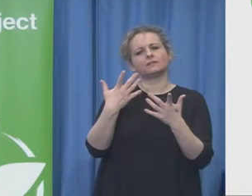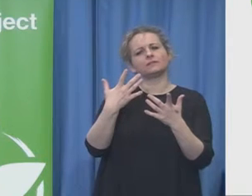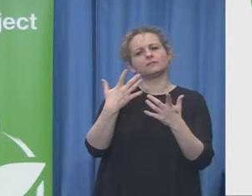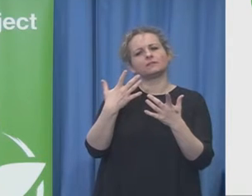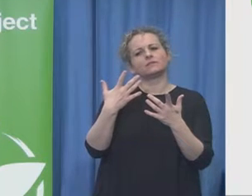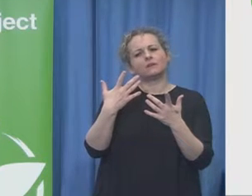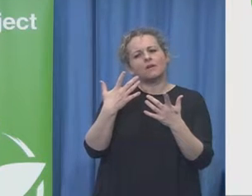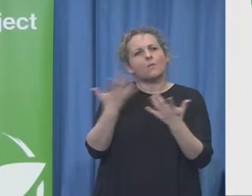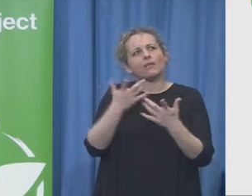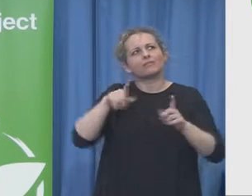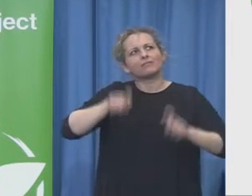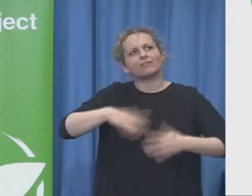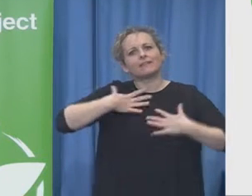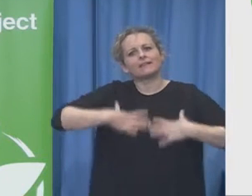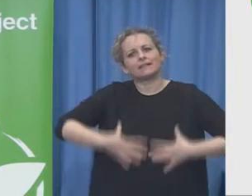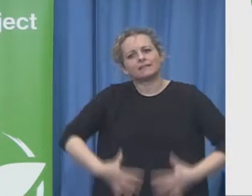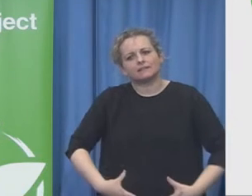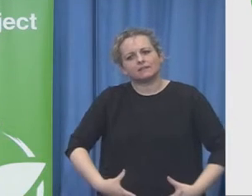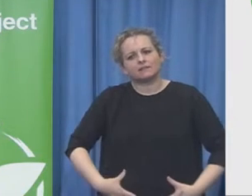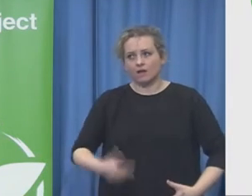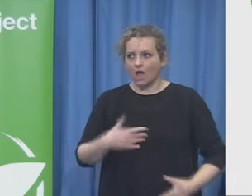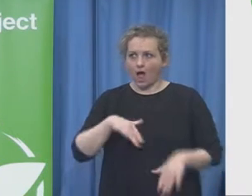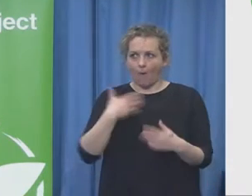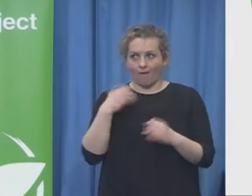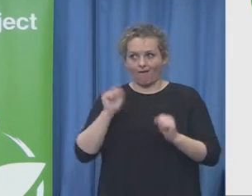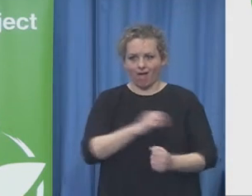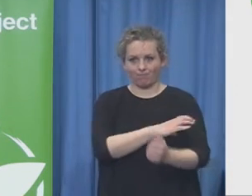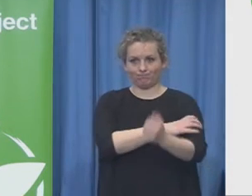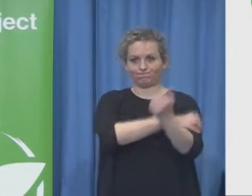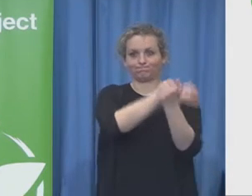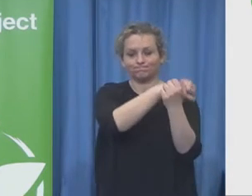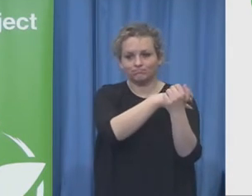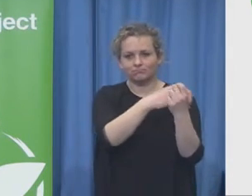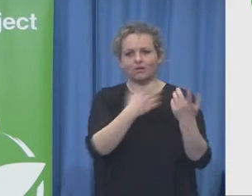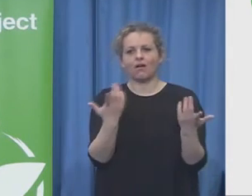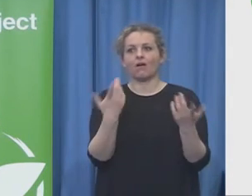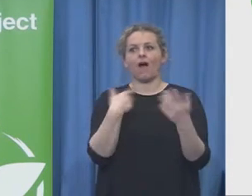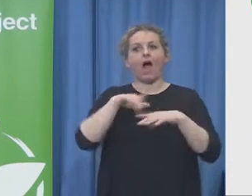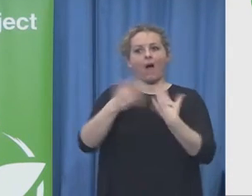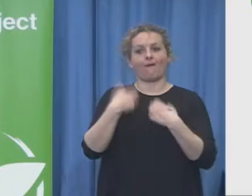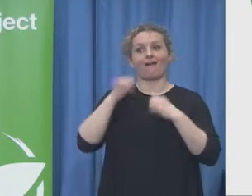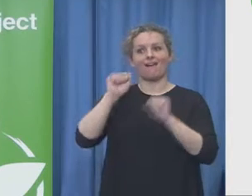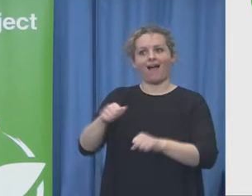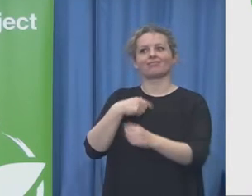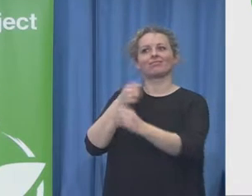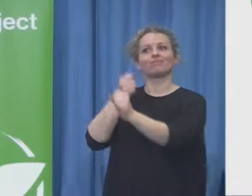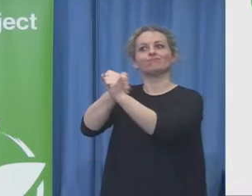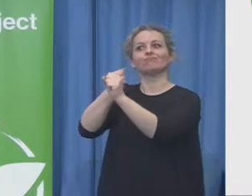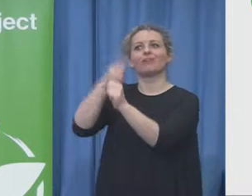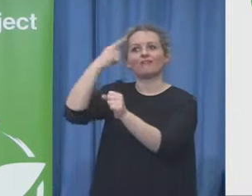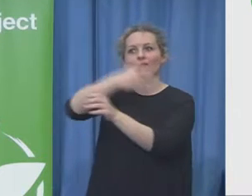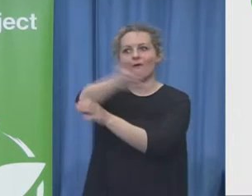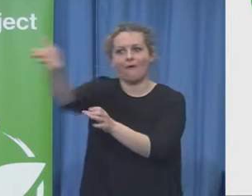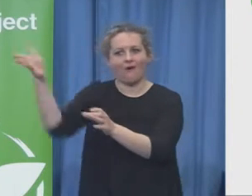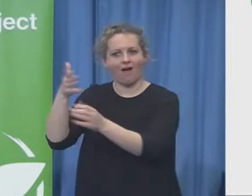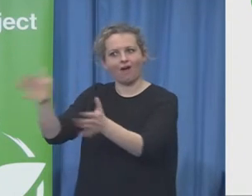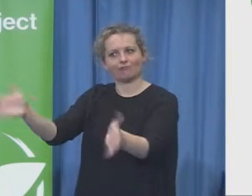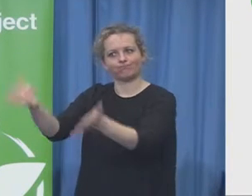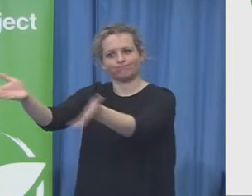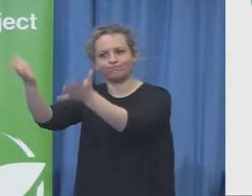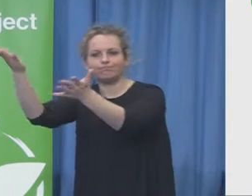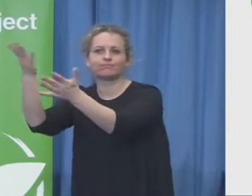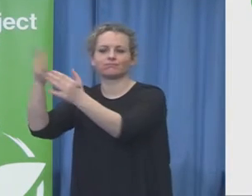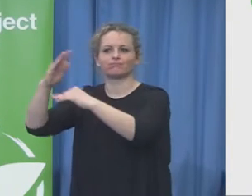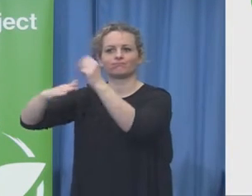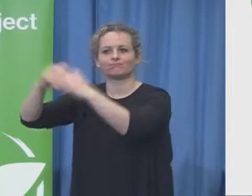more caring and compassionate for these leaders engaging in this important work, creating a better world. And last but not